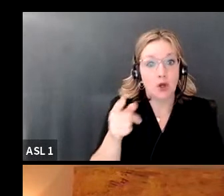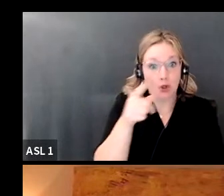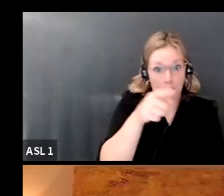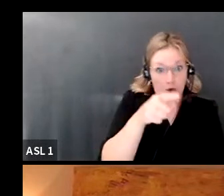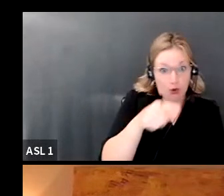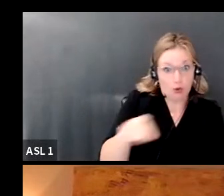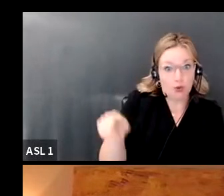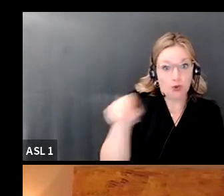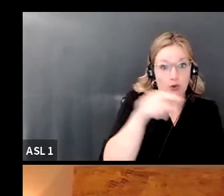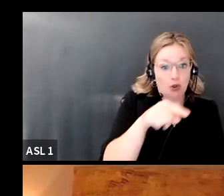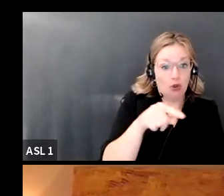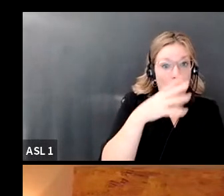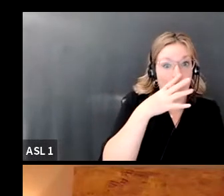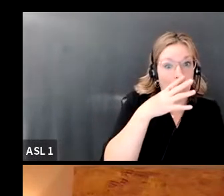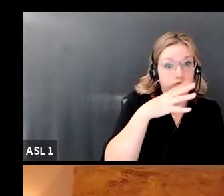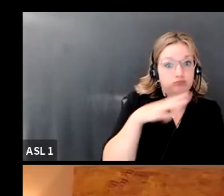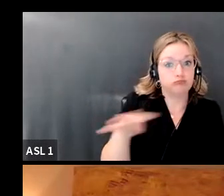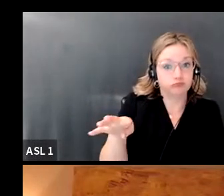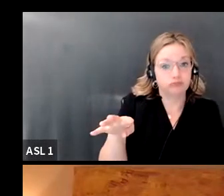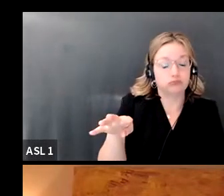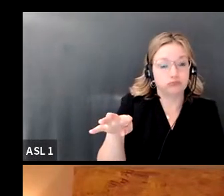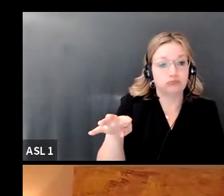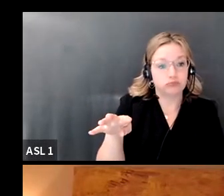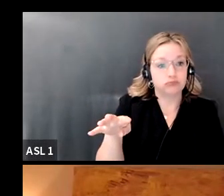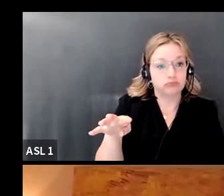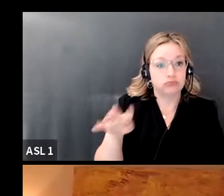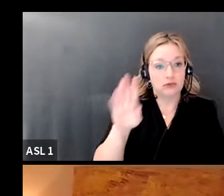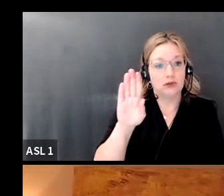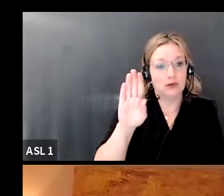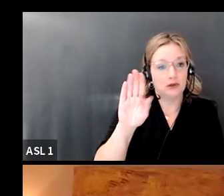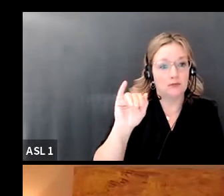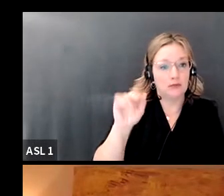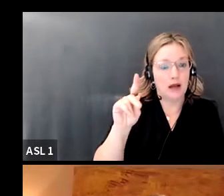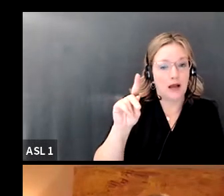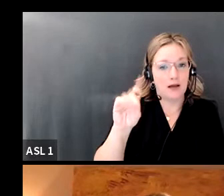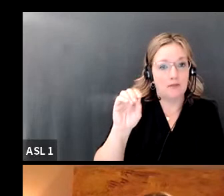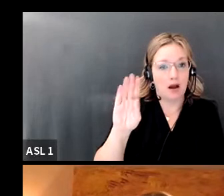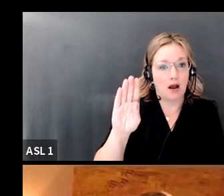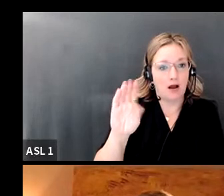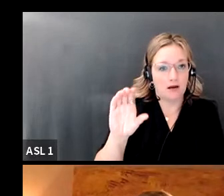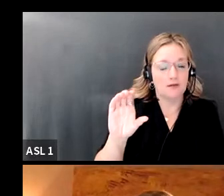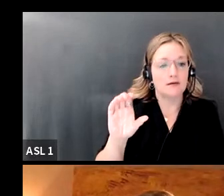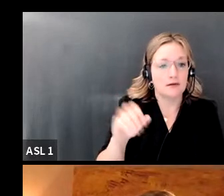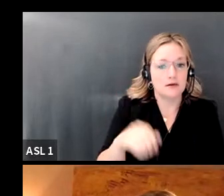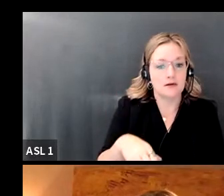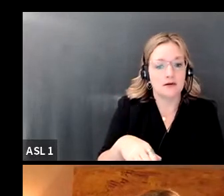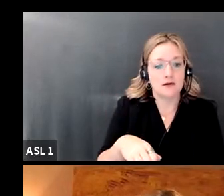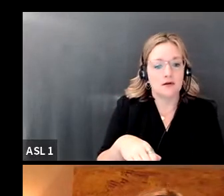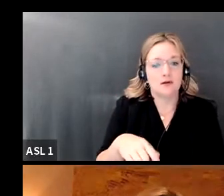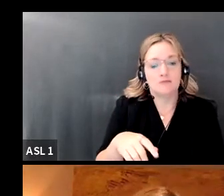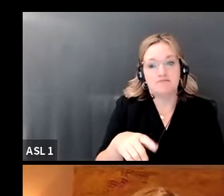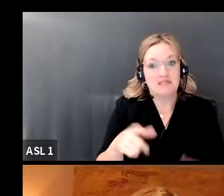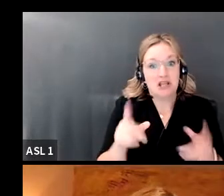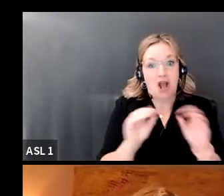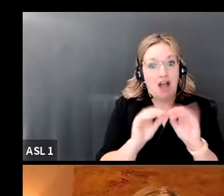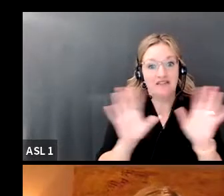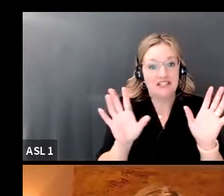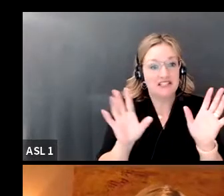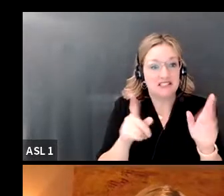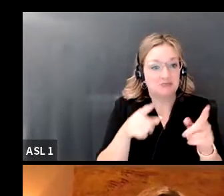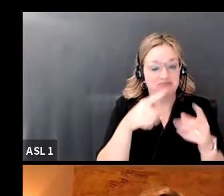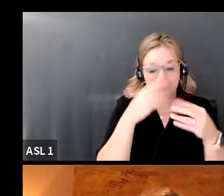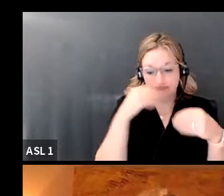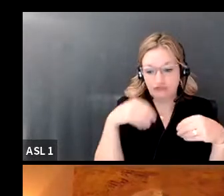in uh the bipolar community and it's like it cleared you guys are like saying it clearly we don't care um